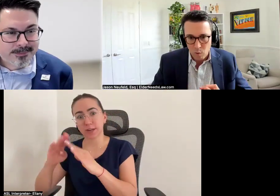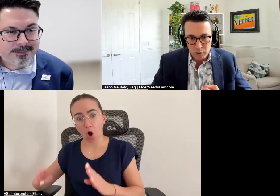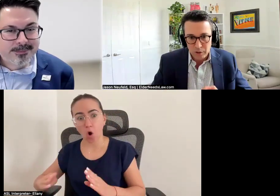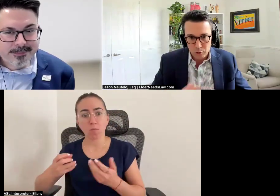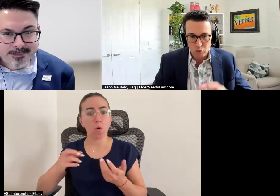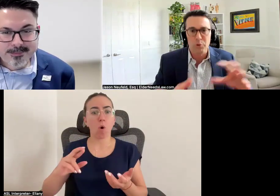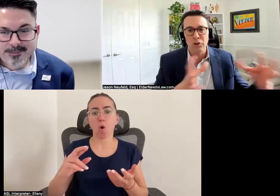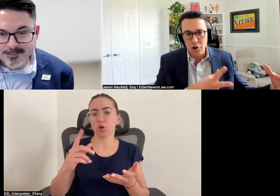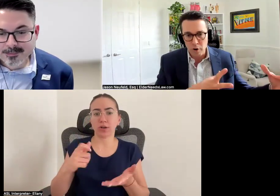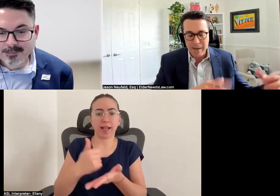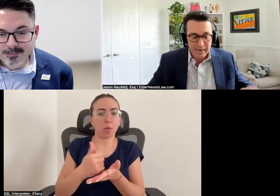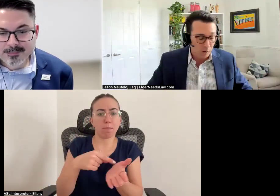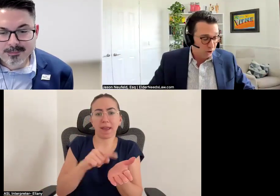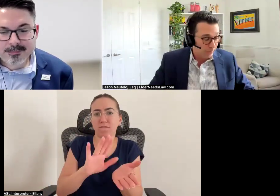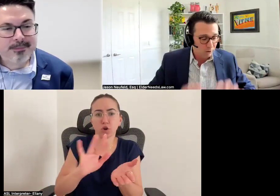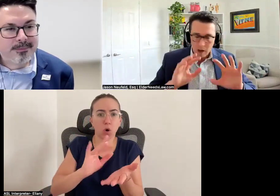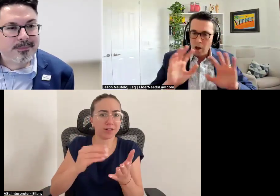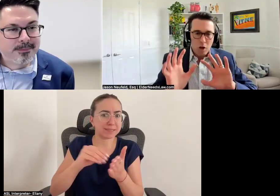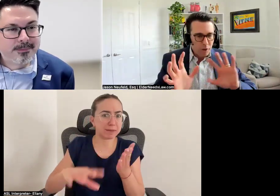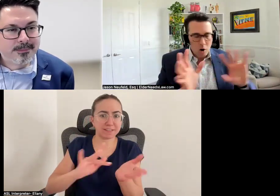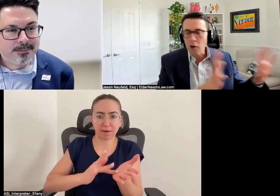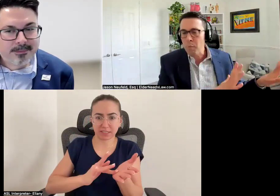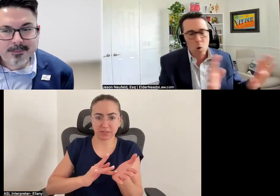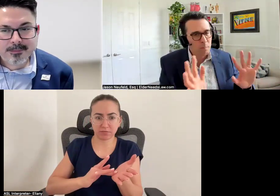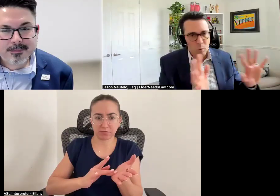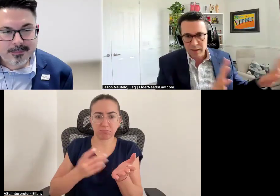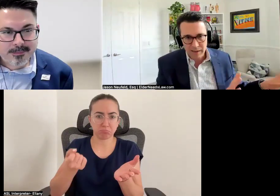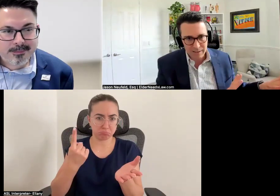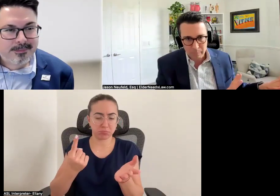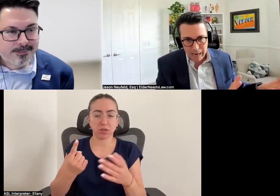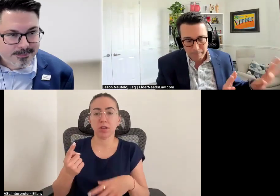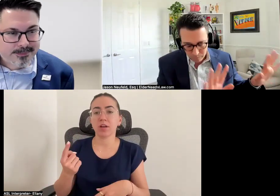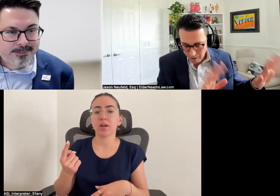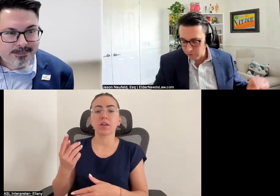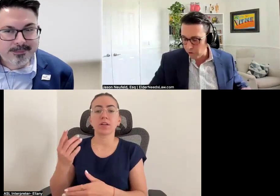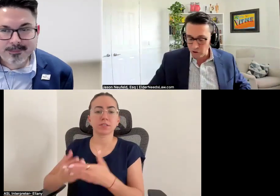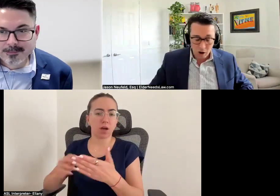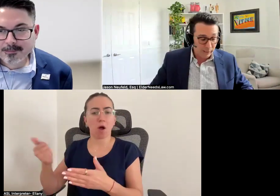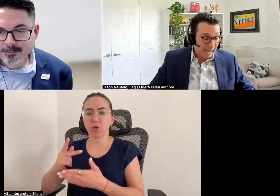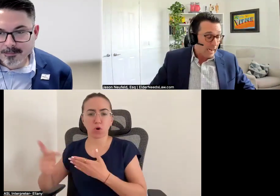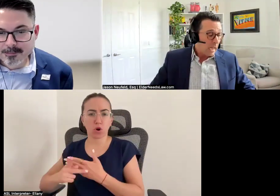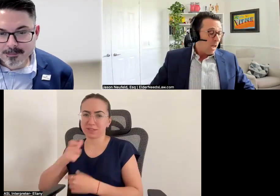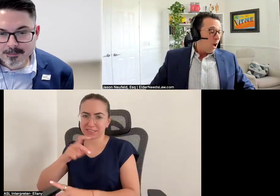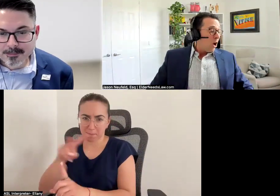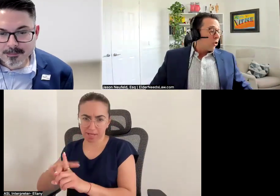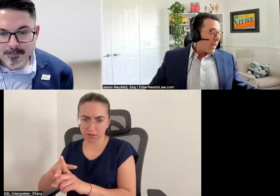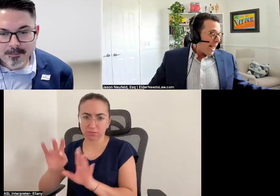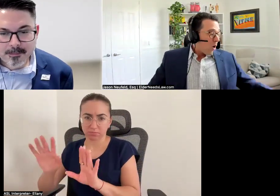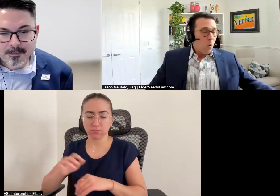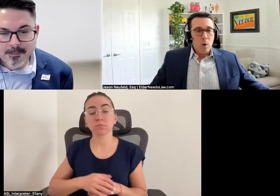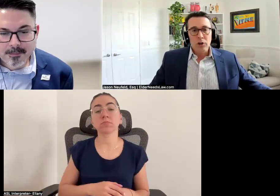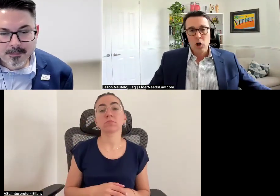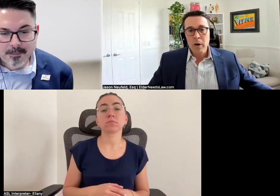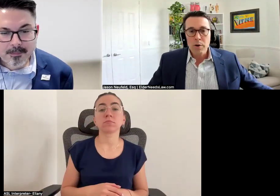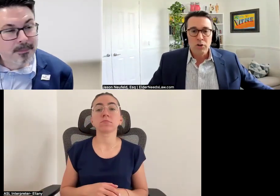paying for expensive prescriptions and you're a Medicaid recipient. There are other programs where this doesn't apply. All right, so let's start with that. So